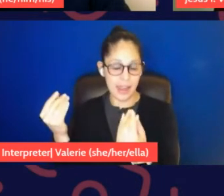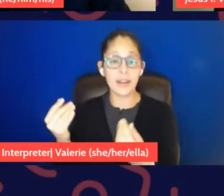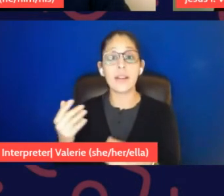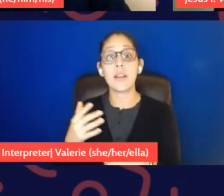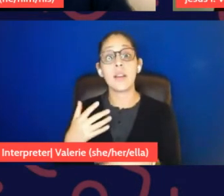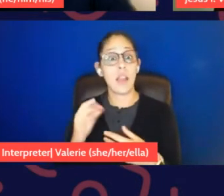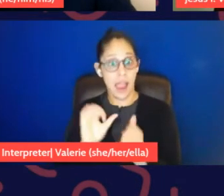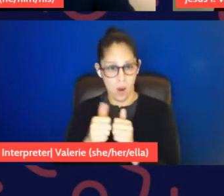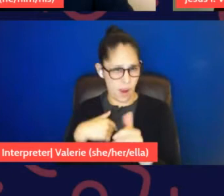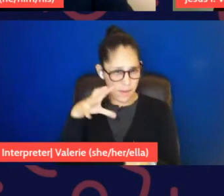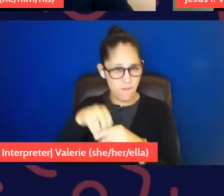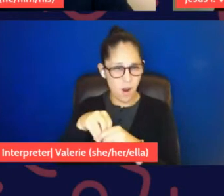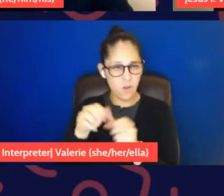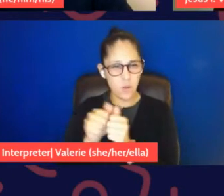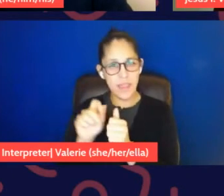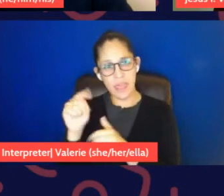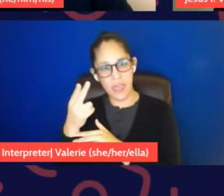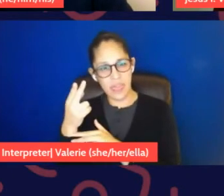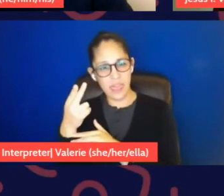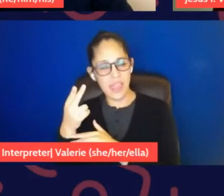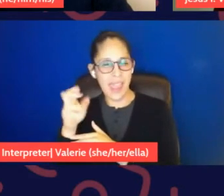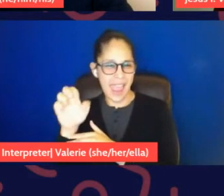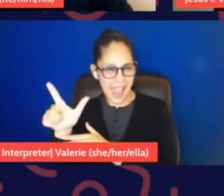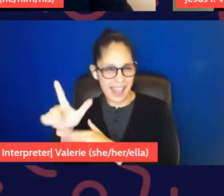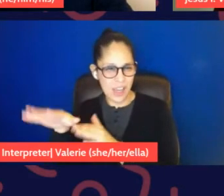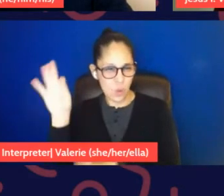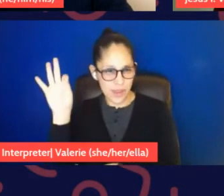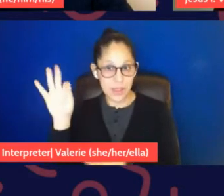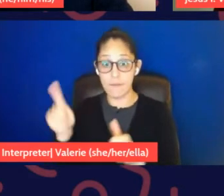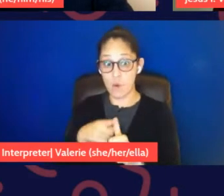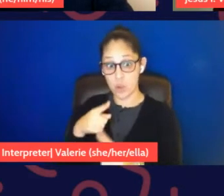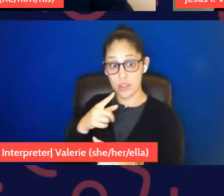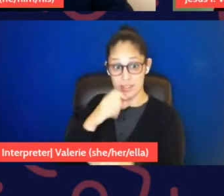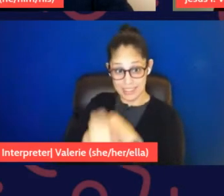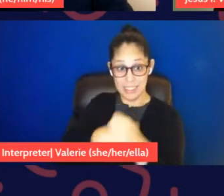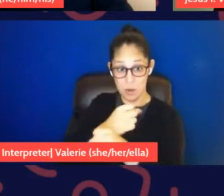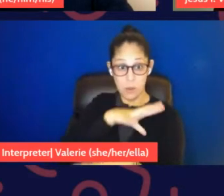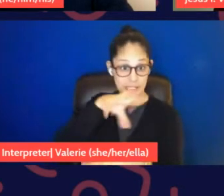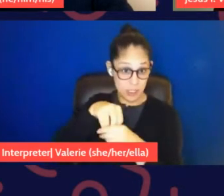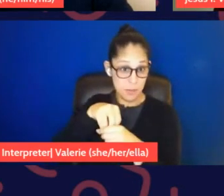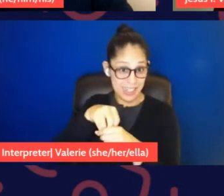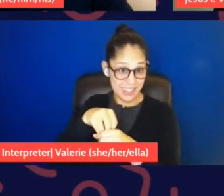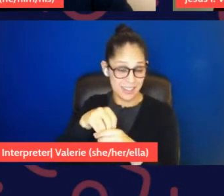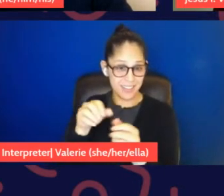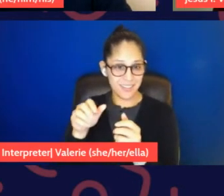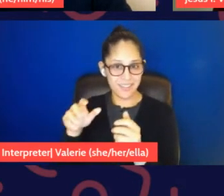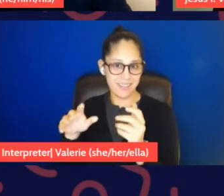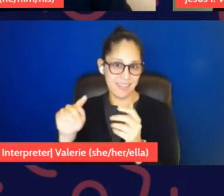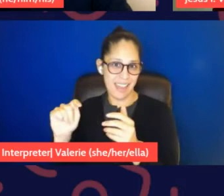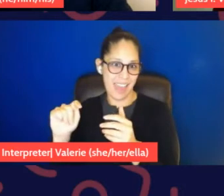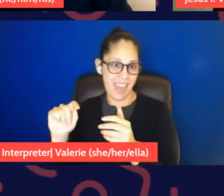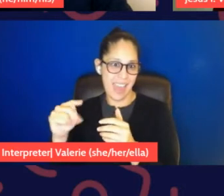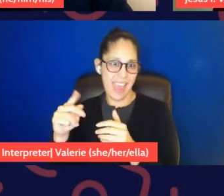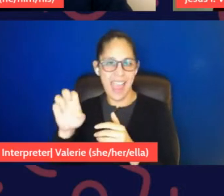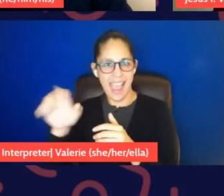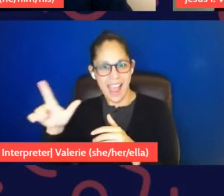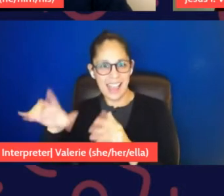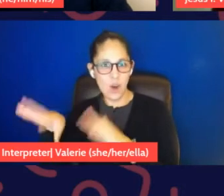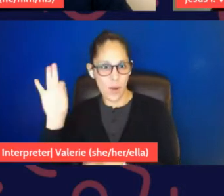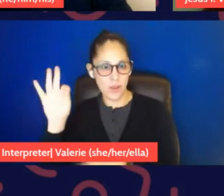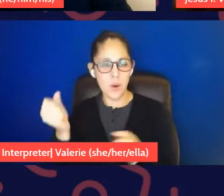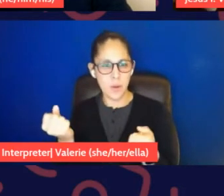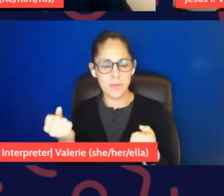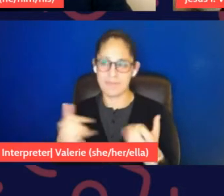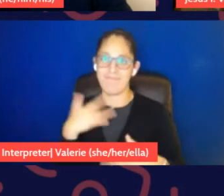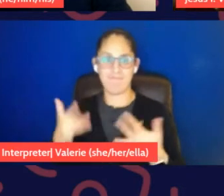year, it's my first year participating in Encuentro, and it's been really, really exciting. So many of the people that